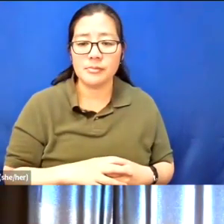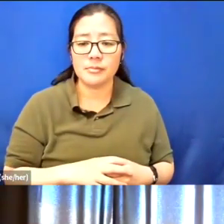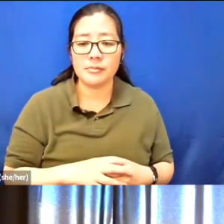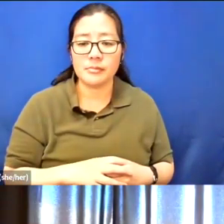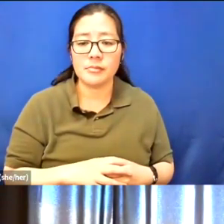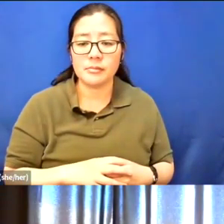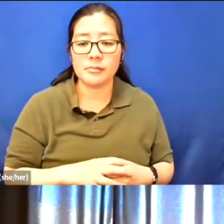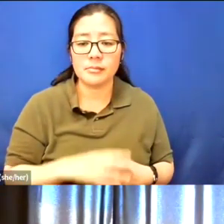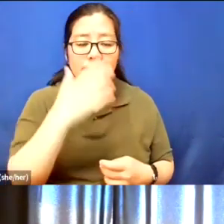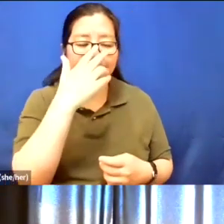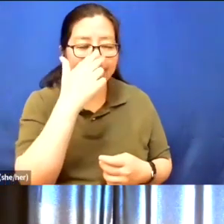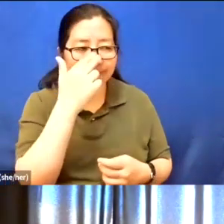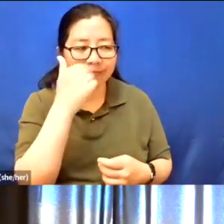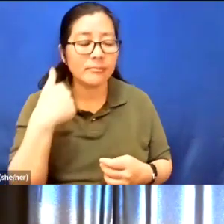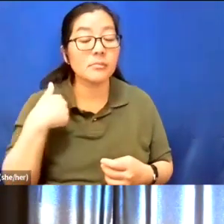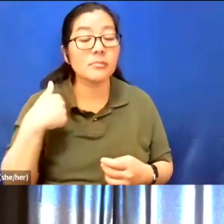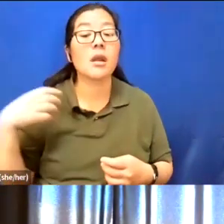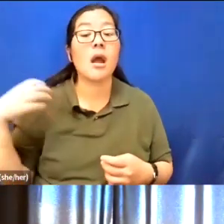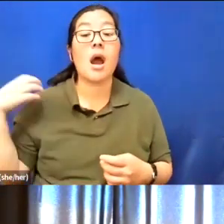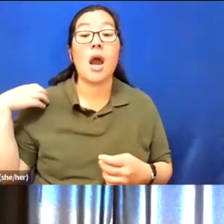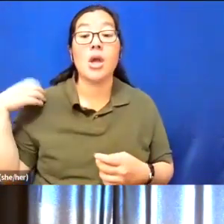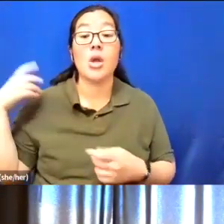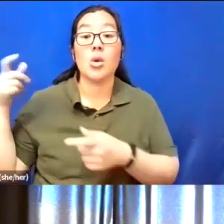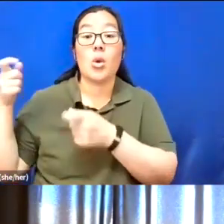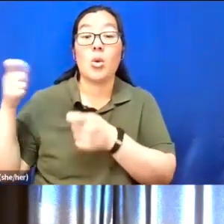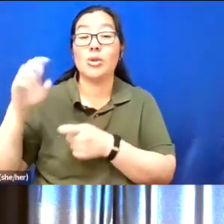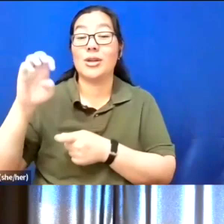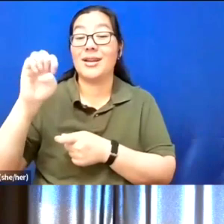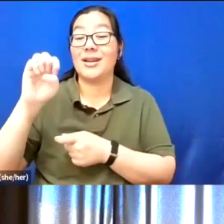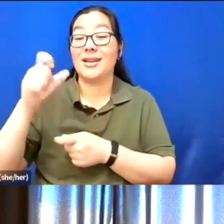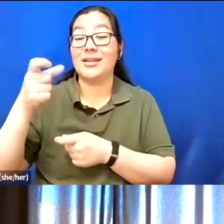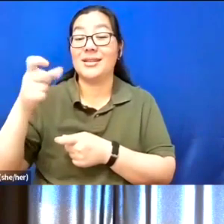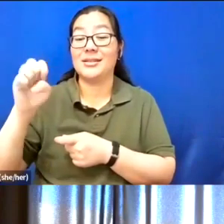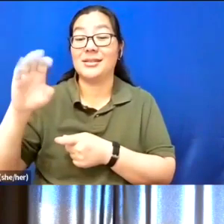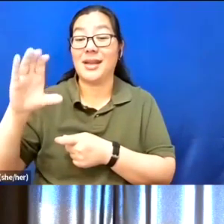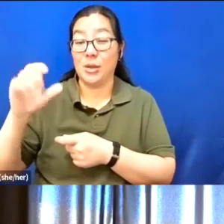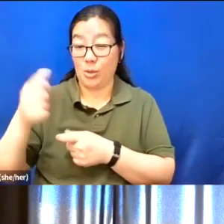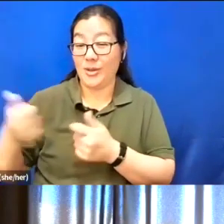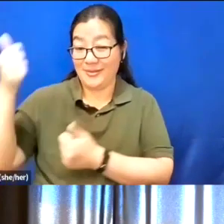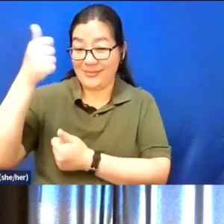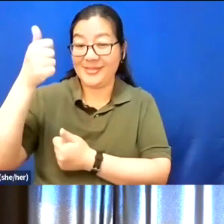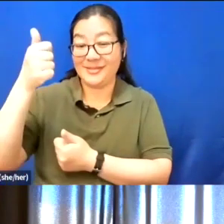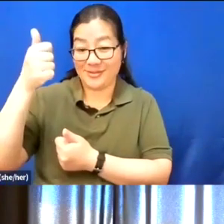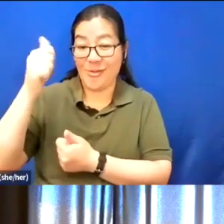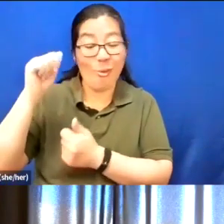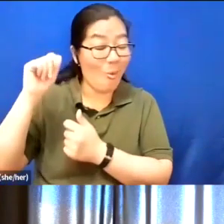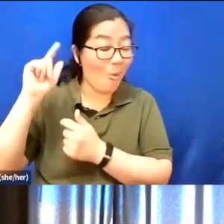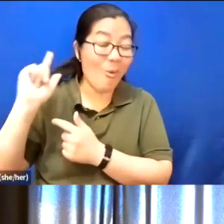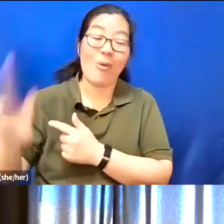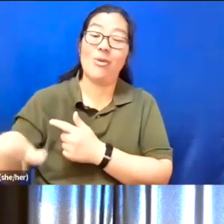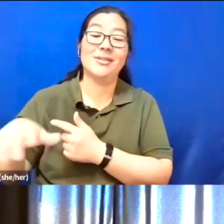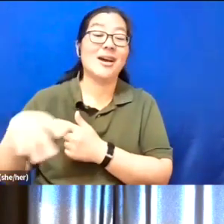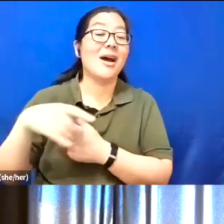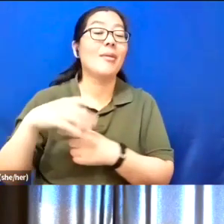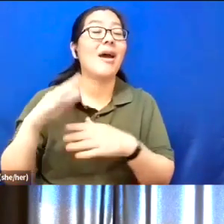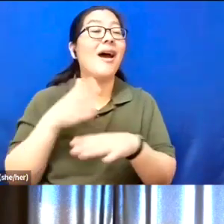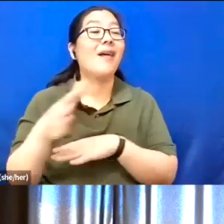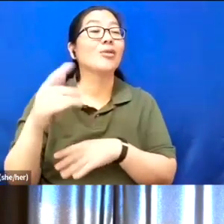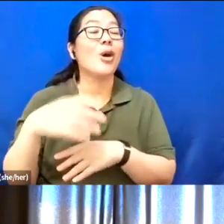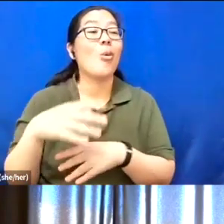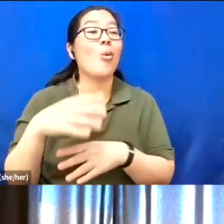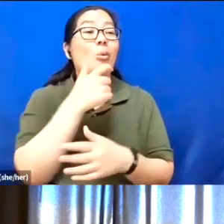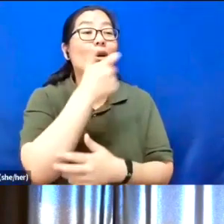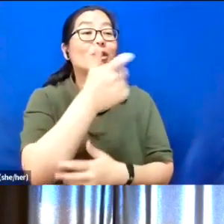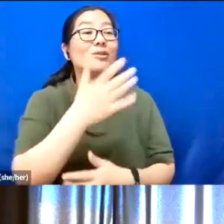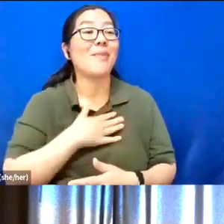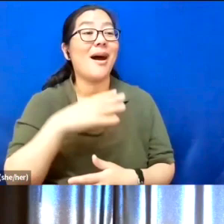It's funny because I coach executives all the time on giving presentations, and after I saw my video recording of mine, I just went, "Oh man,